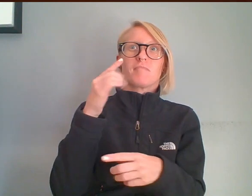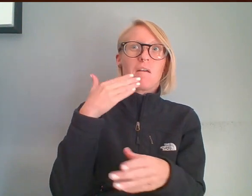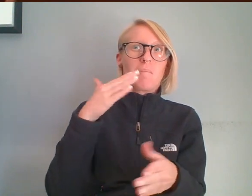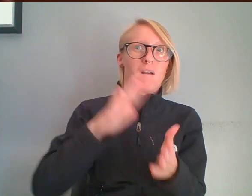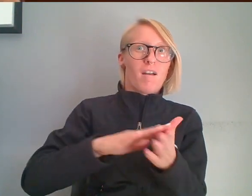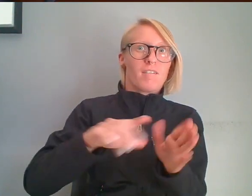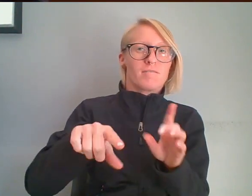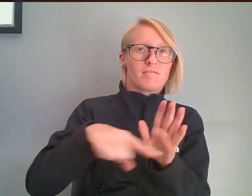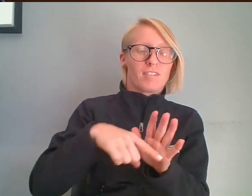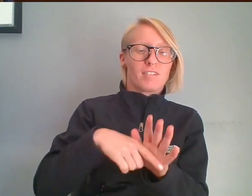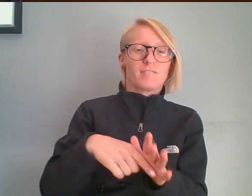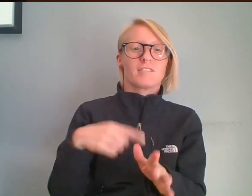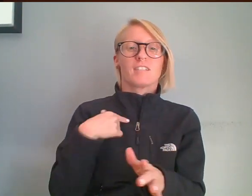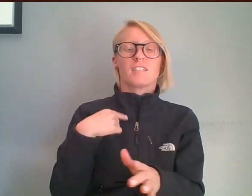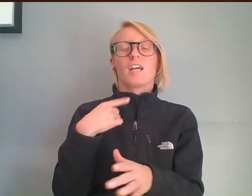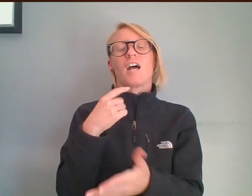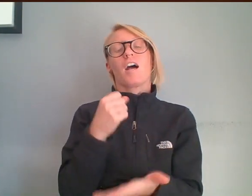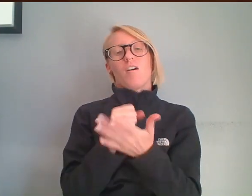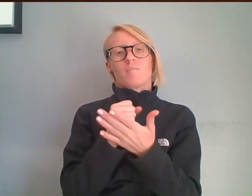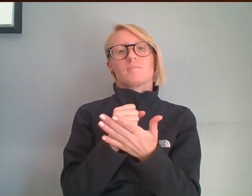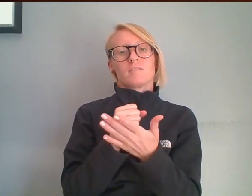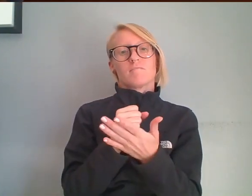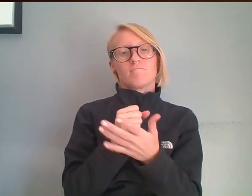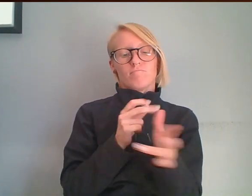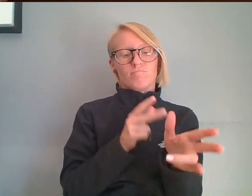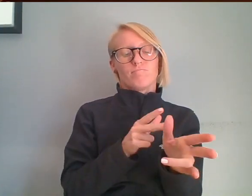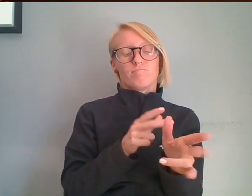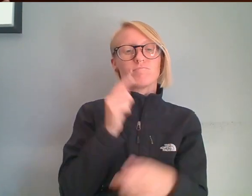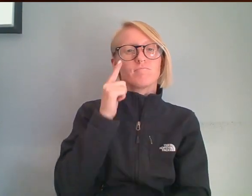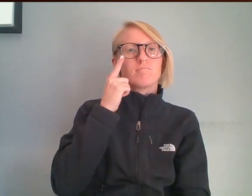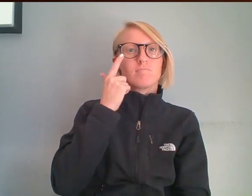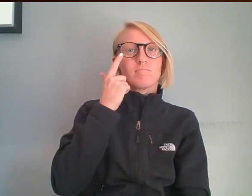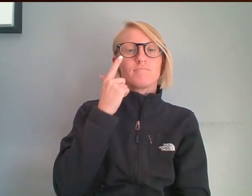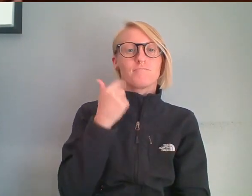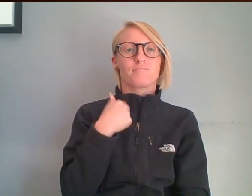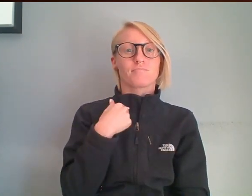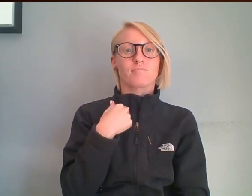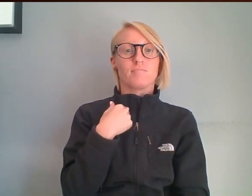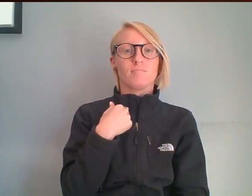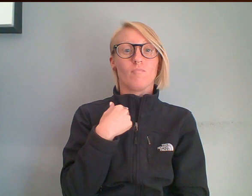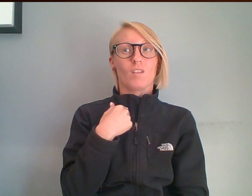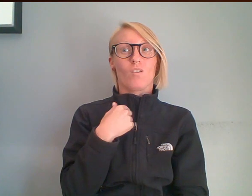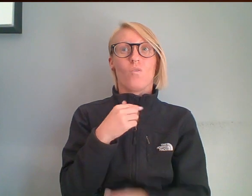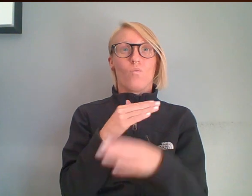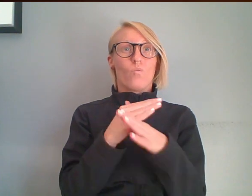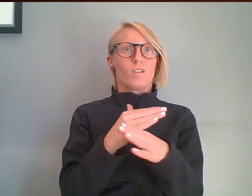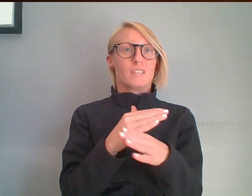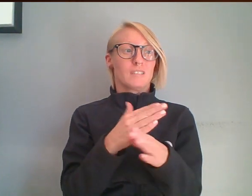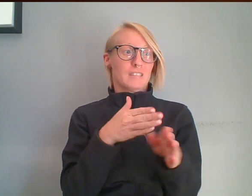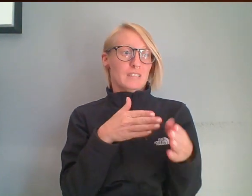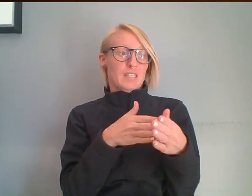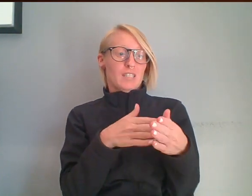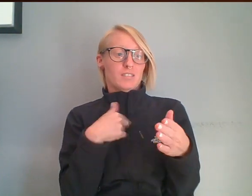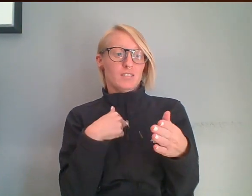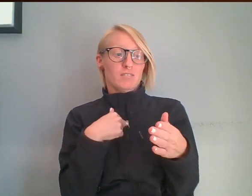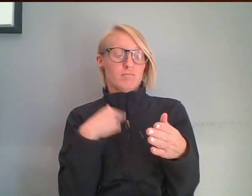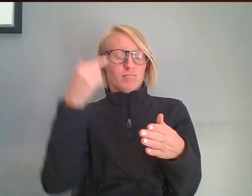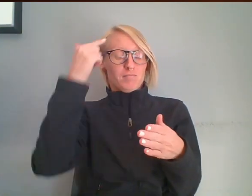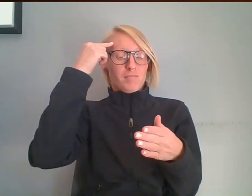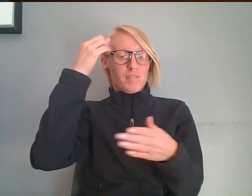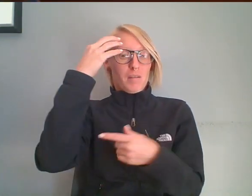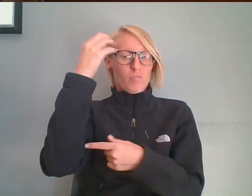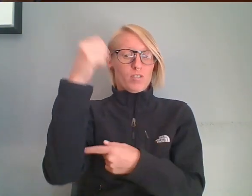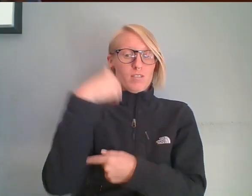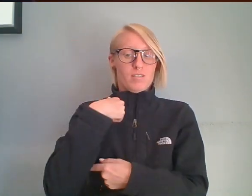but I shout out things and it helps. You're training yourself to get out of your own way. You're working against the muscle memory that you've developed